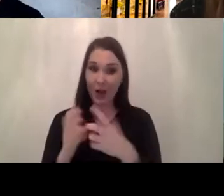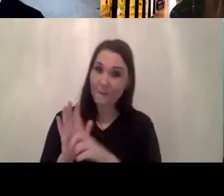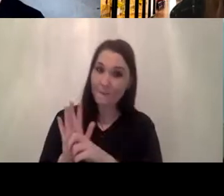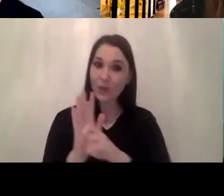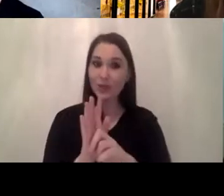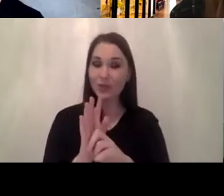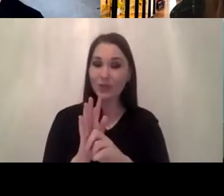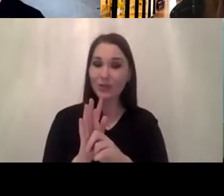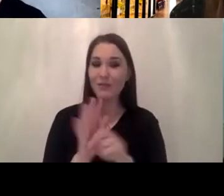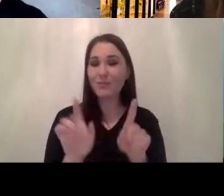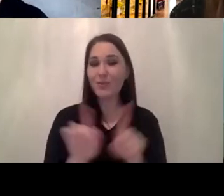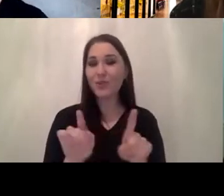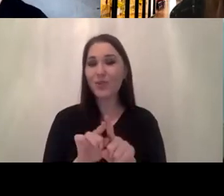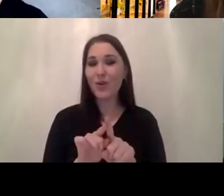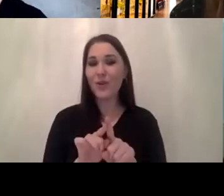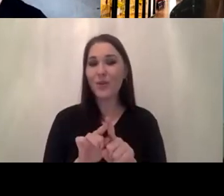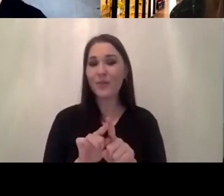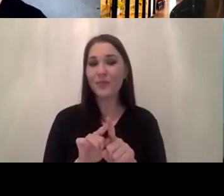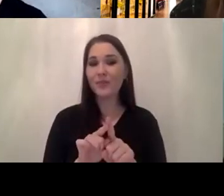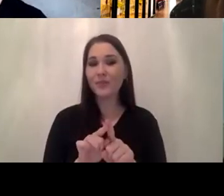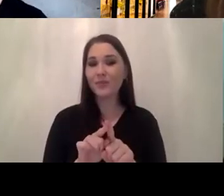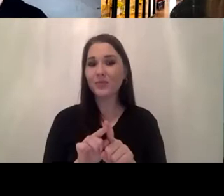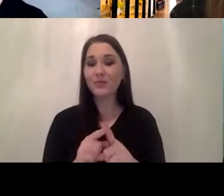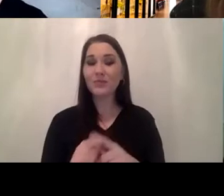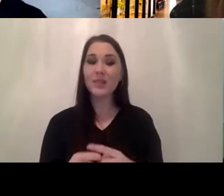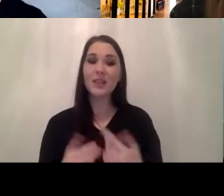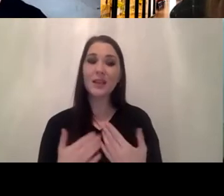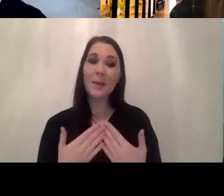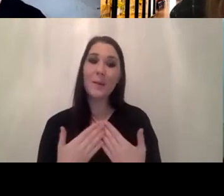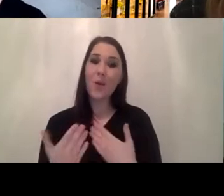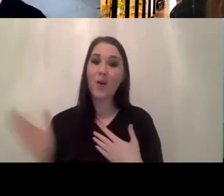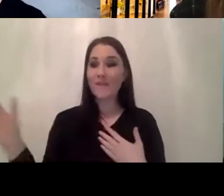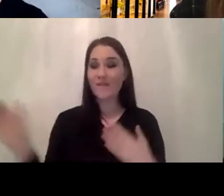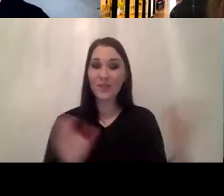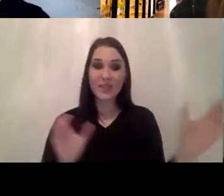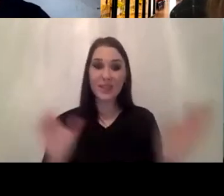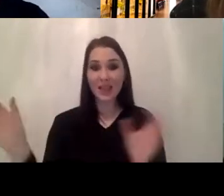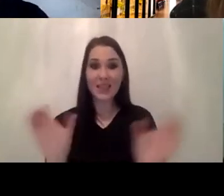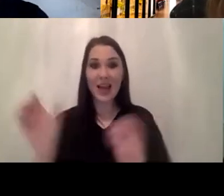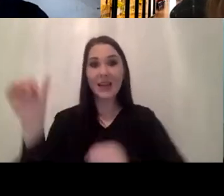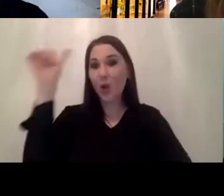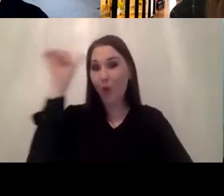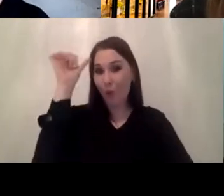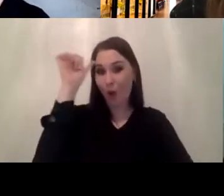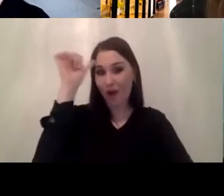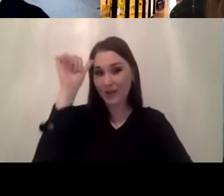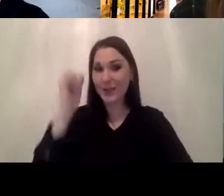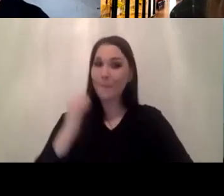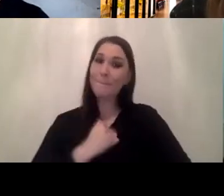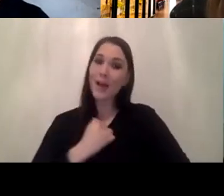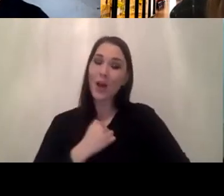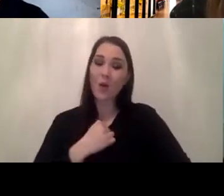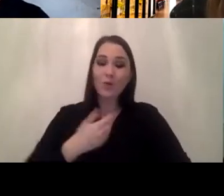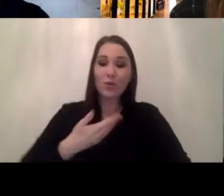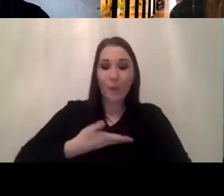also on the plus side, a little bit more facilitating awareness of minority-owned companies, or you know,